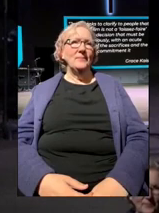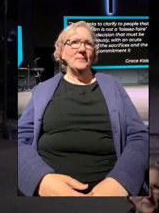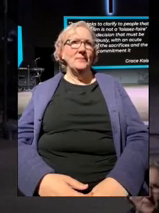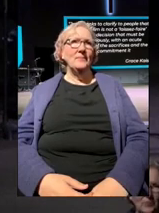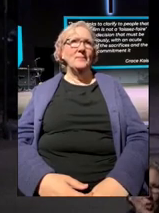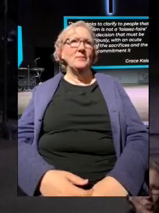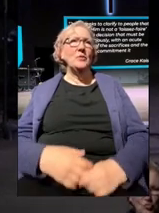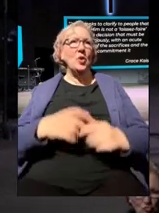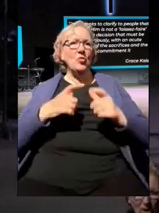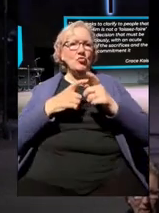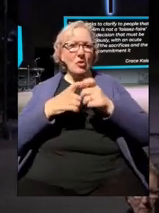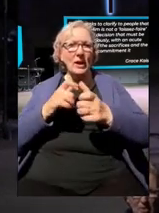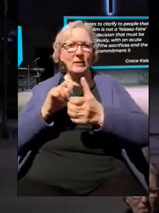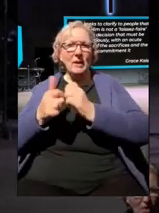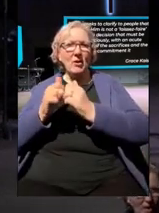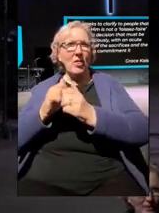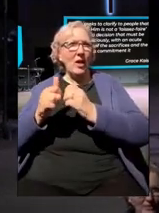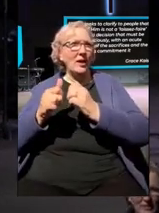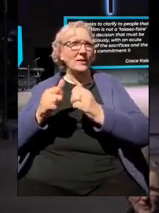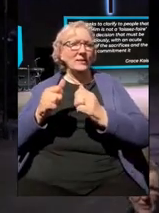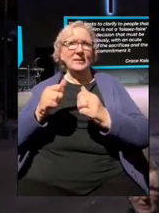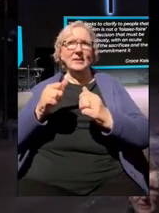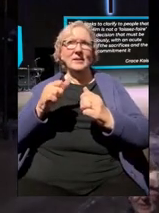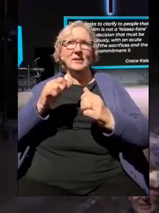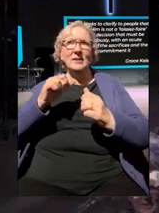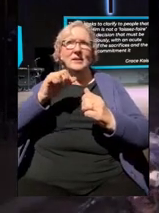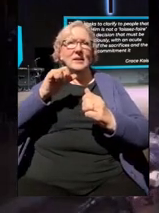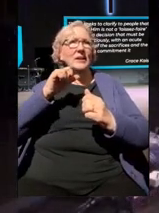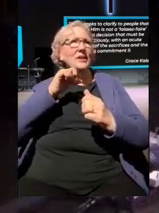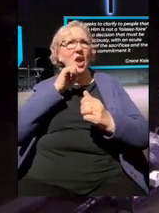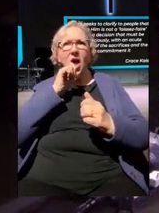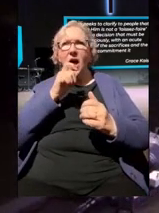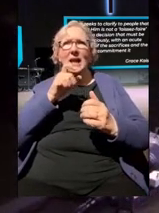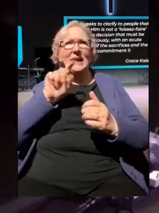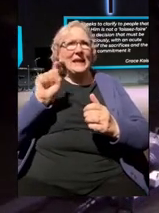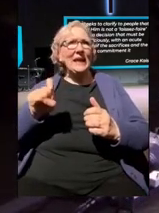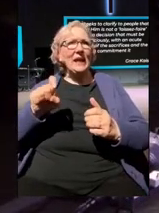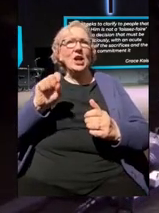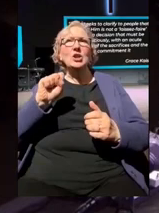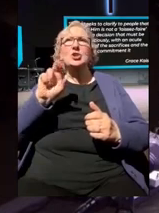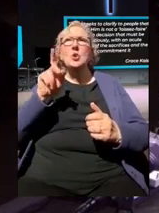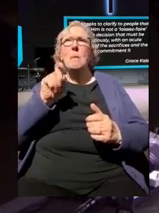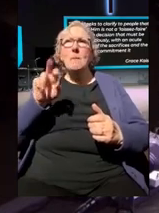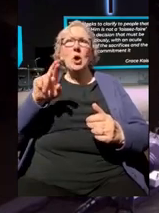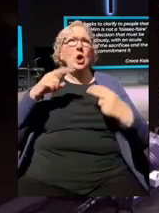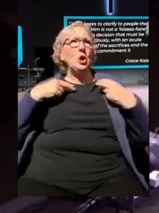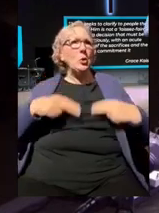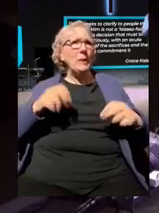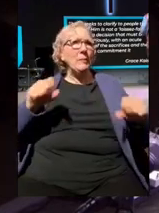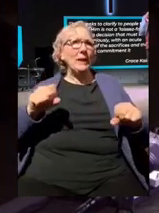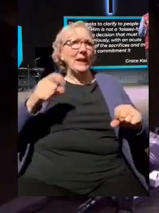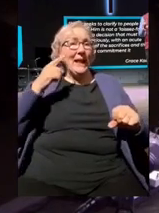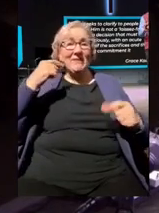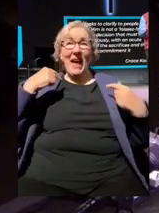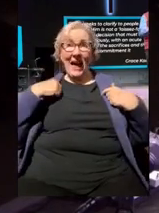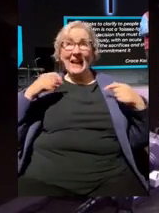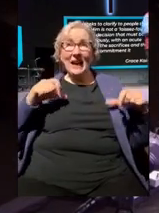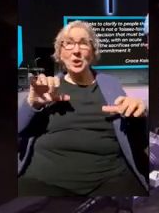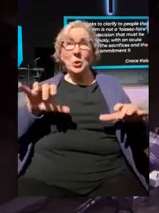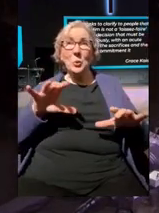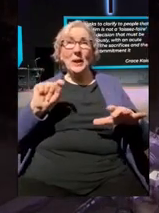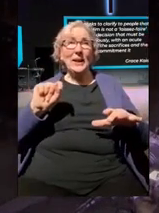Running a marathon does not take superhuman ability. Believe me, if I could do it, anybody can do